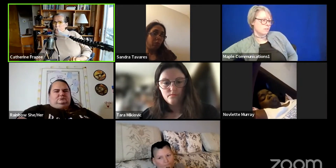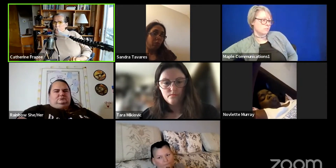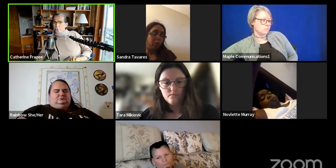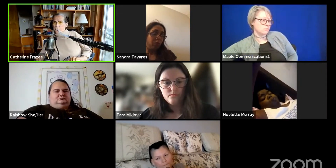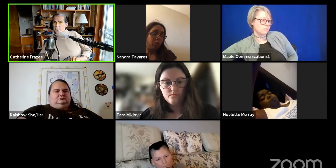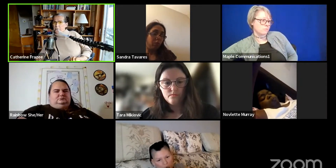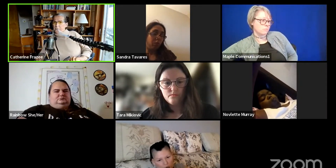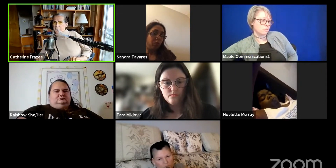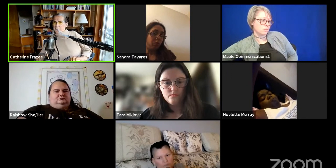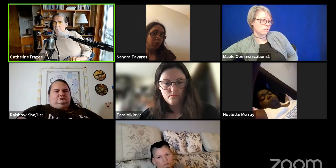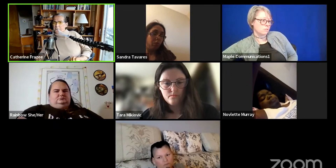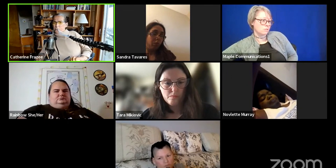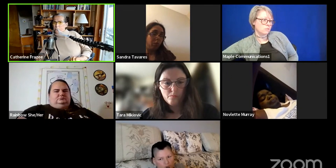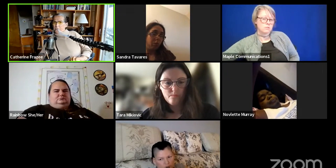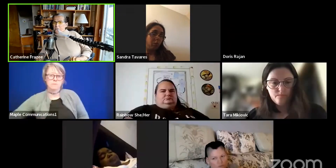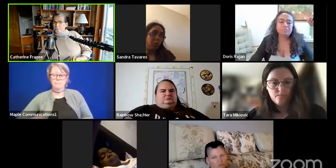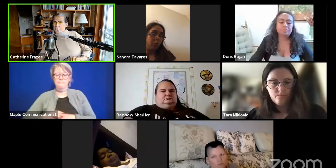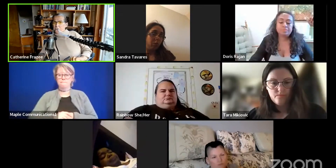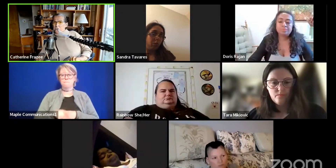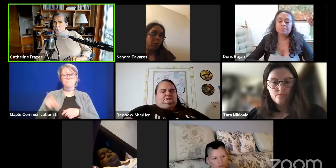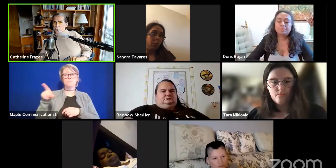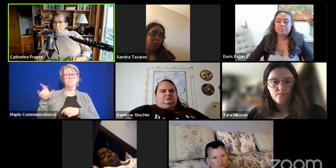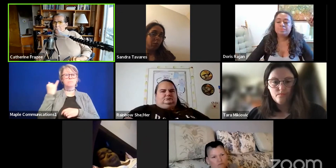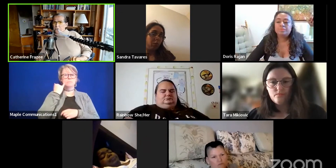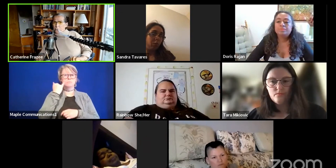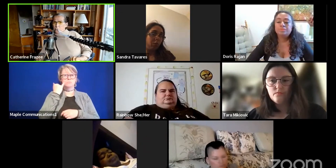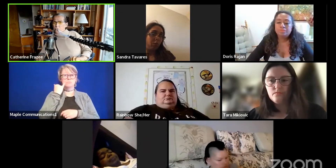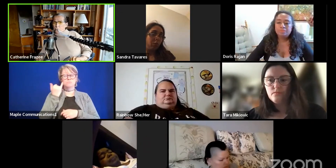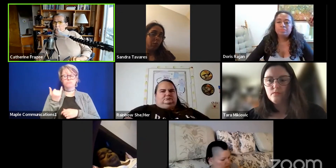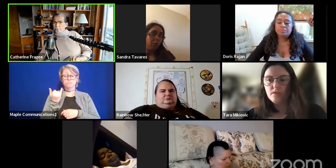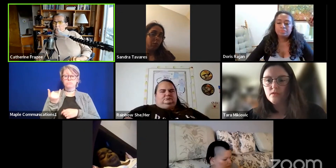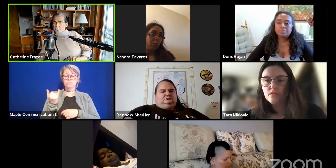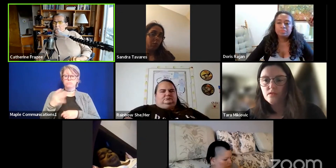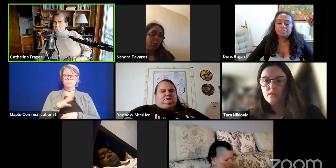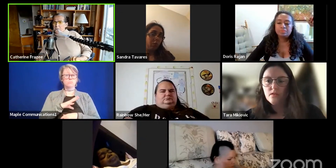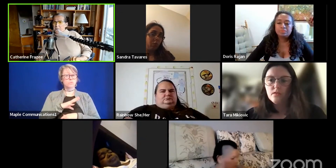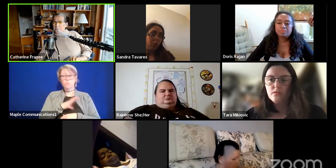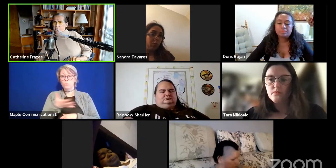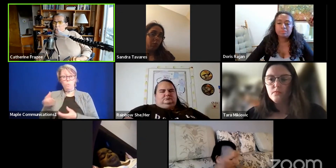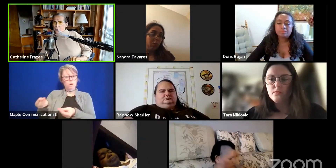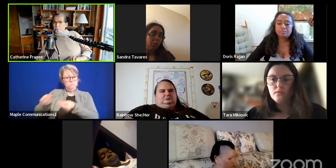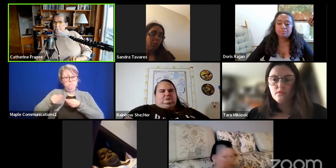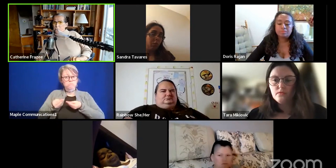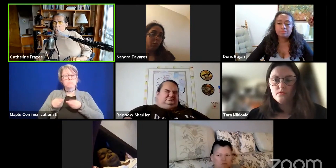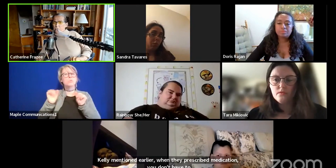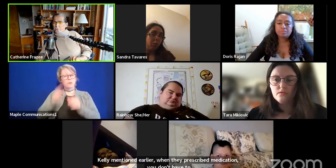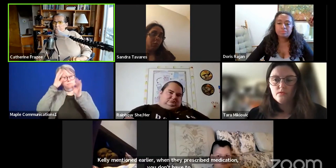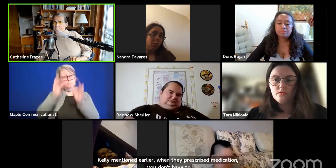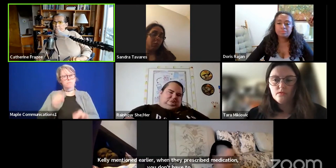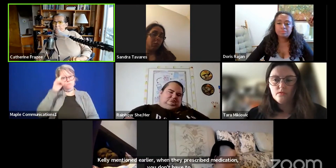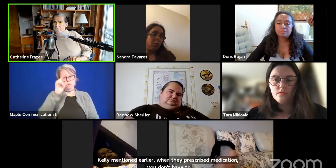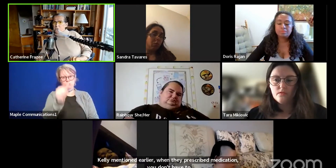that prescription. You can get another opinion. You can make your own choices. And so one of